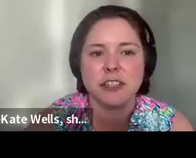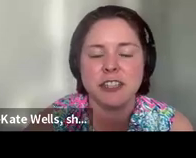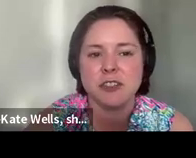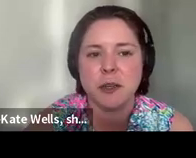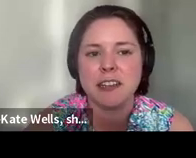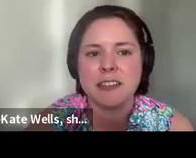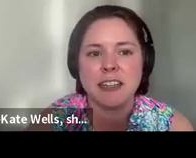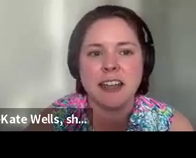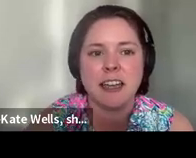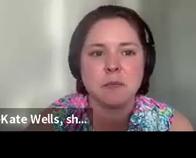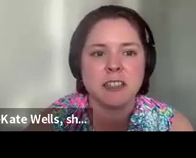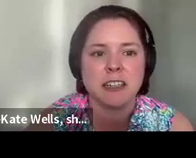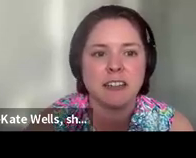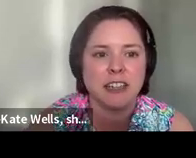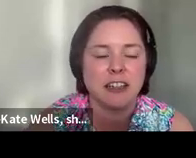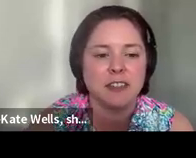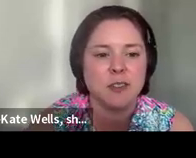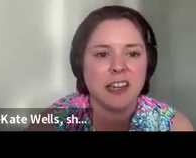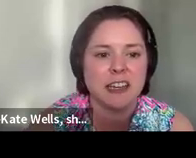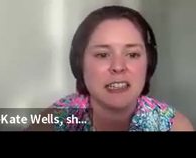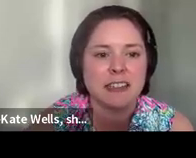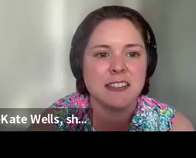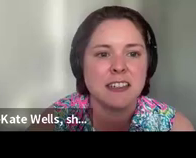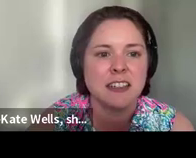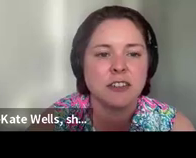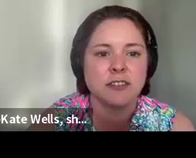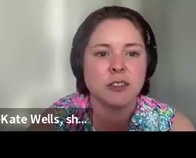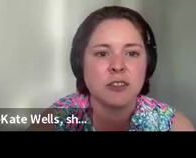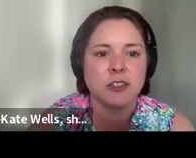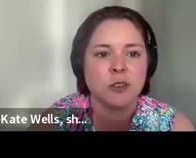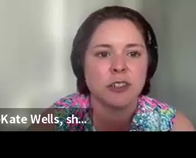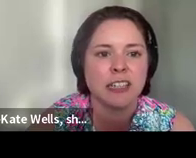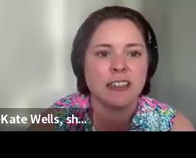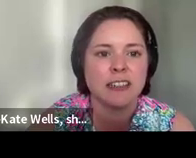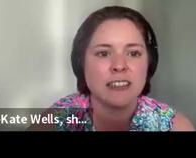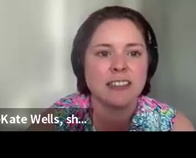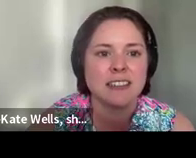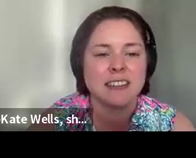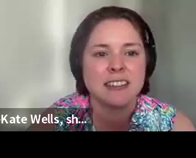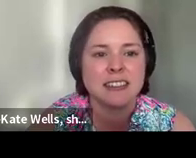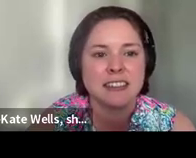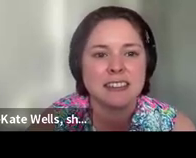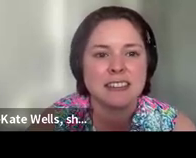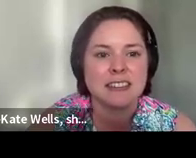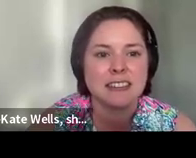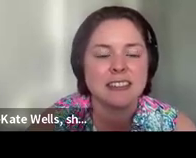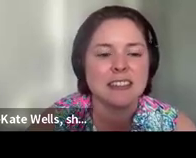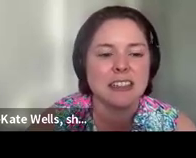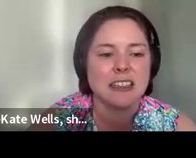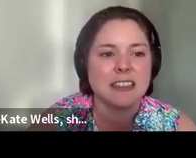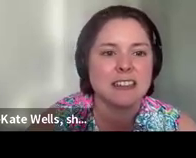Thank you for joining us today. I'm just going to give it a few seconds for folks to join.